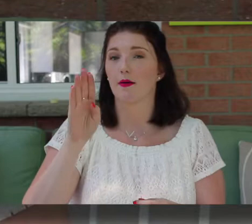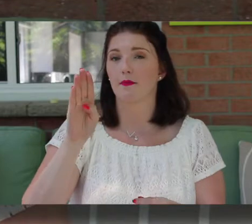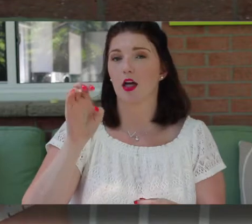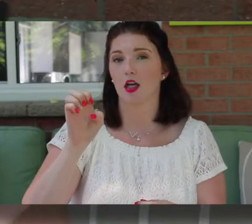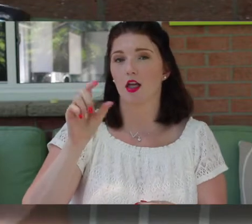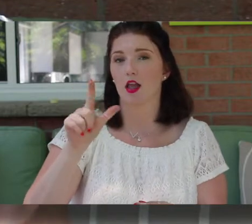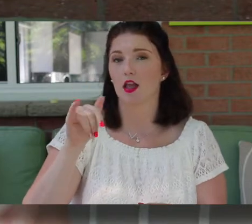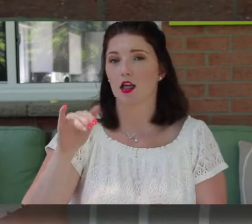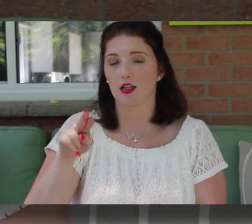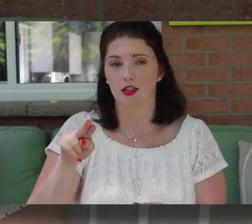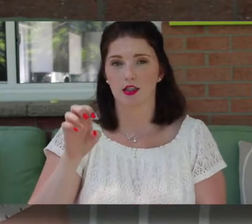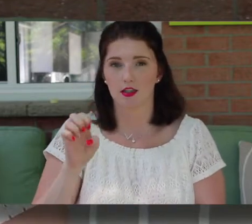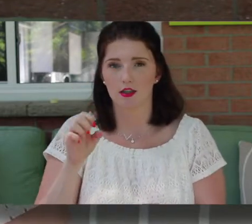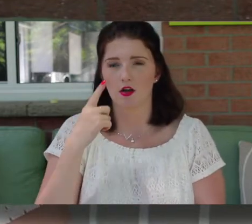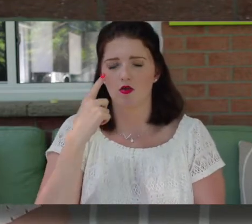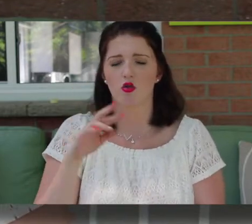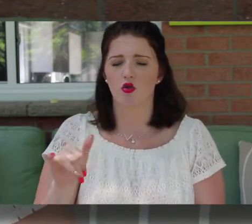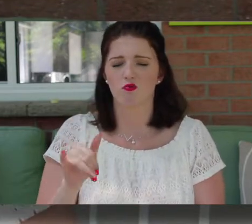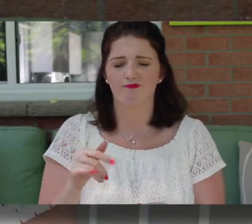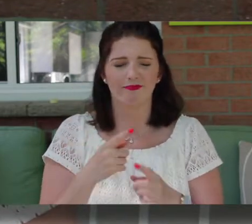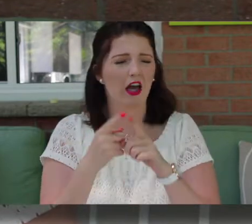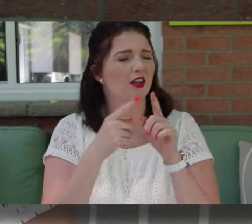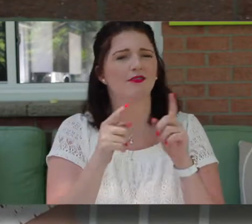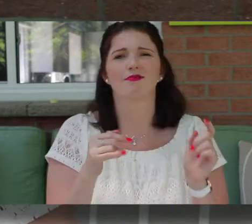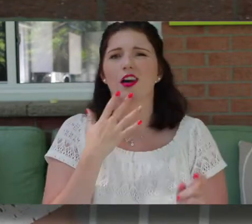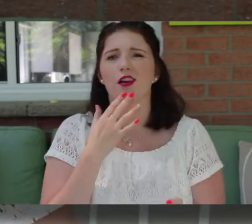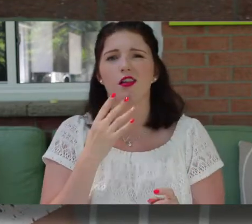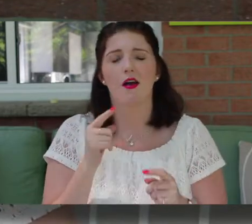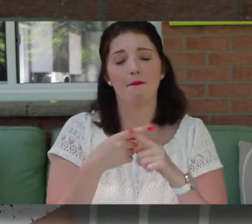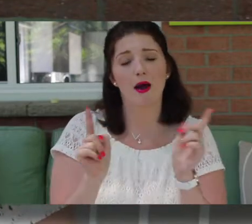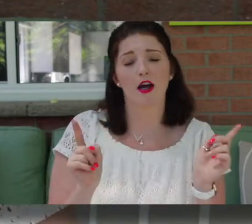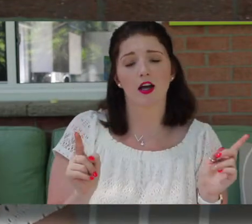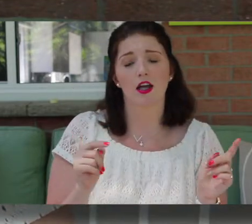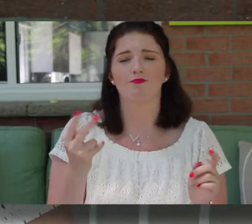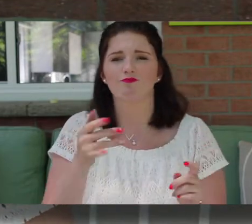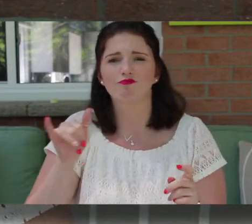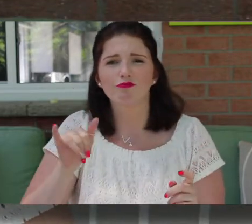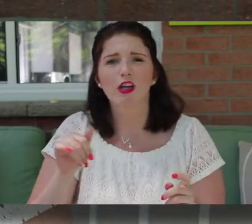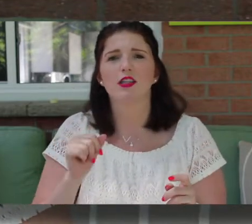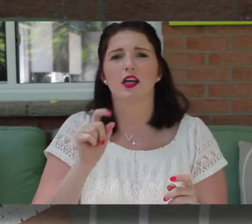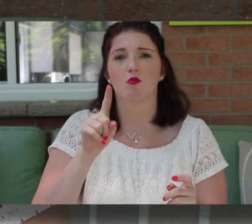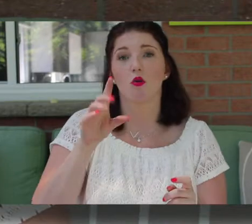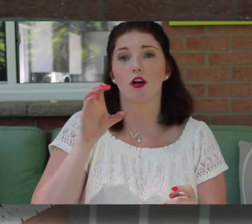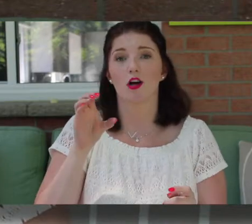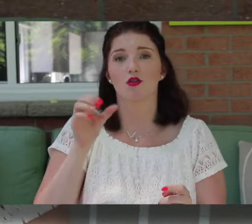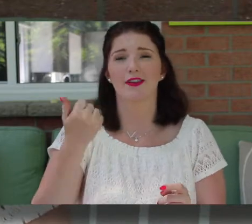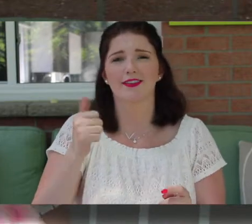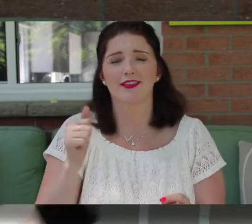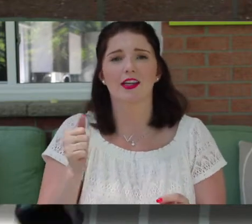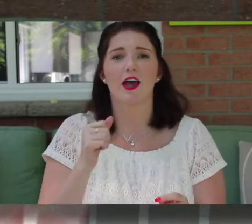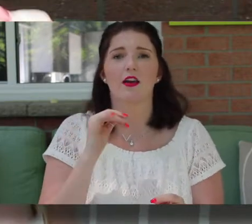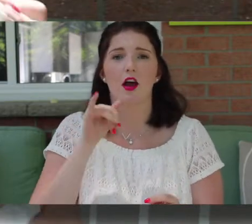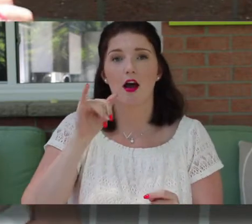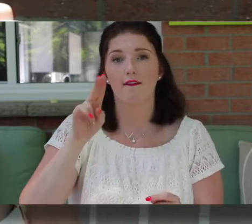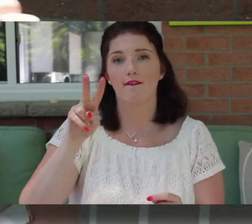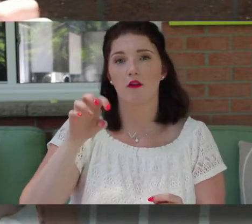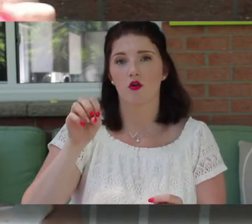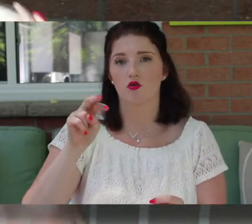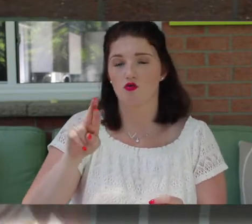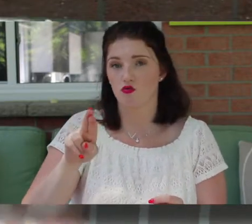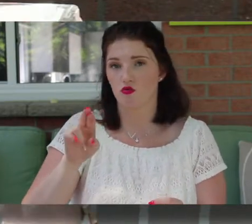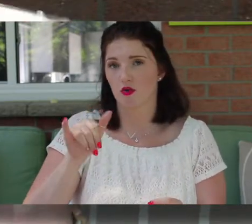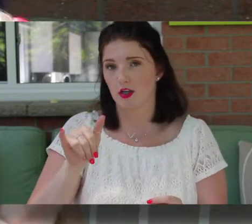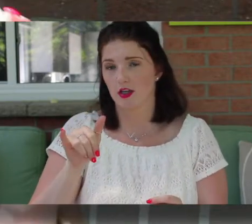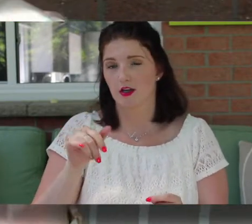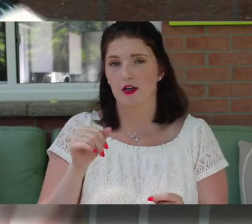but they're both 110 Ivory. They're both matte, they're both long wearing, they're both for oily skin. And both